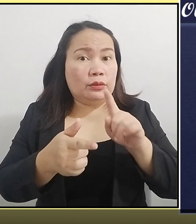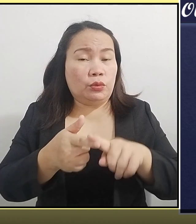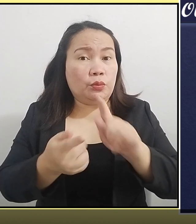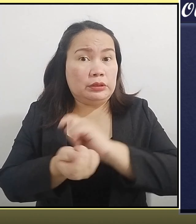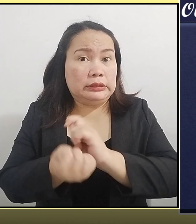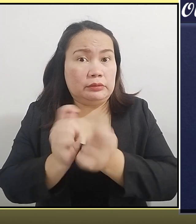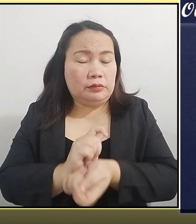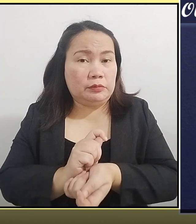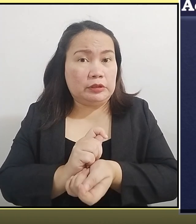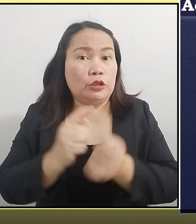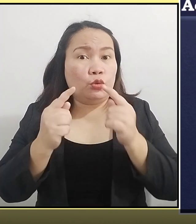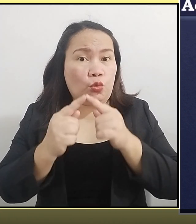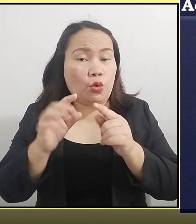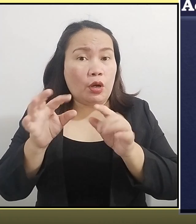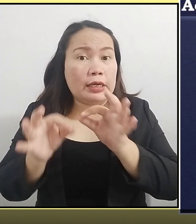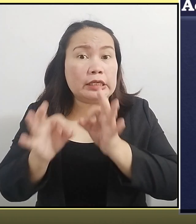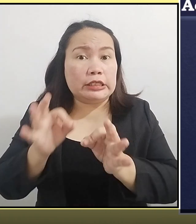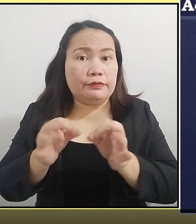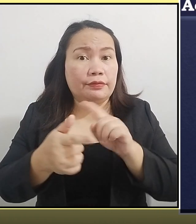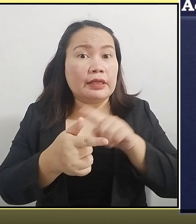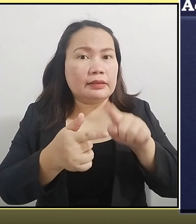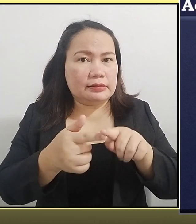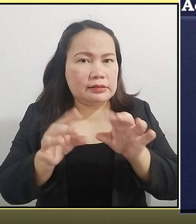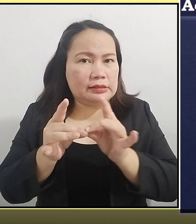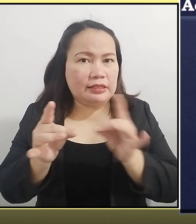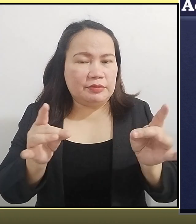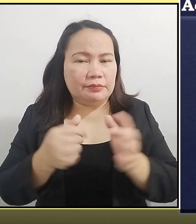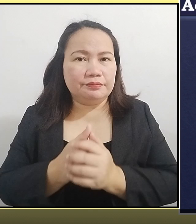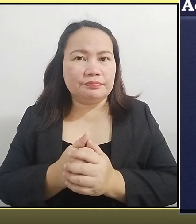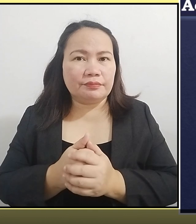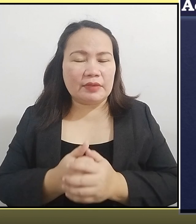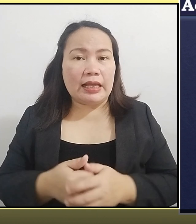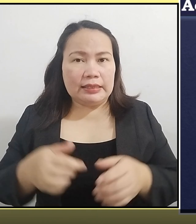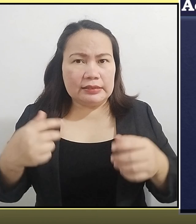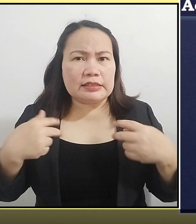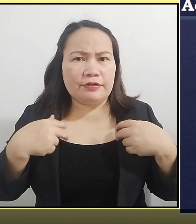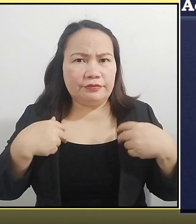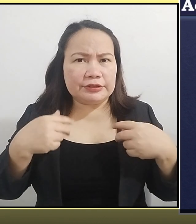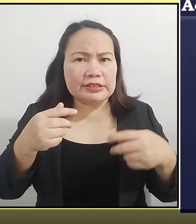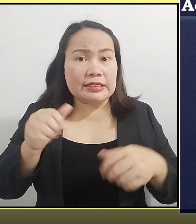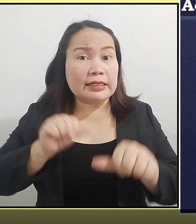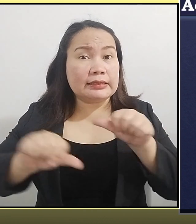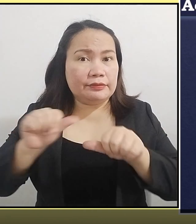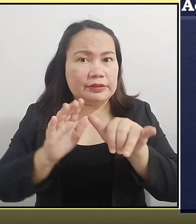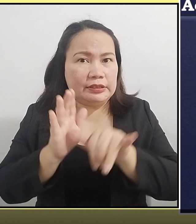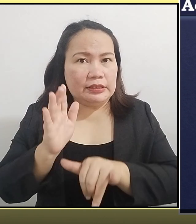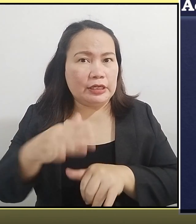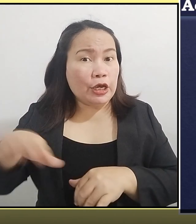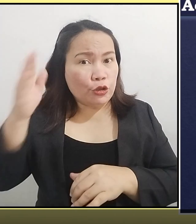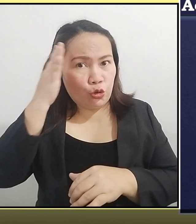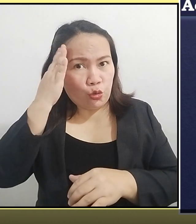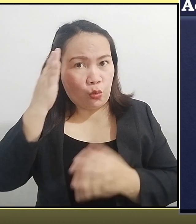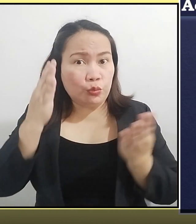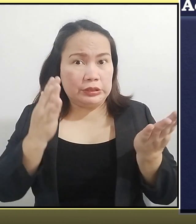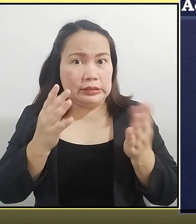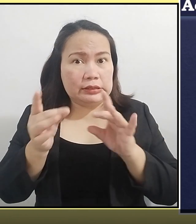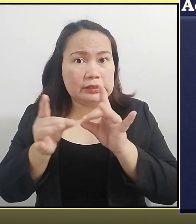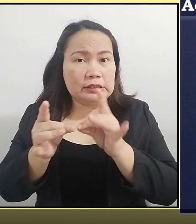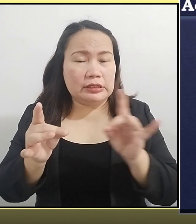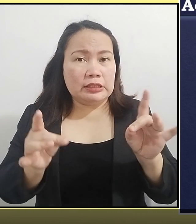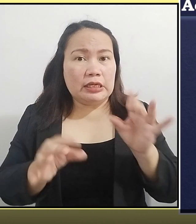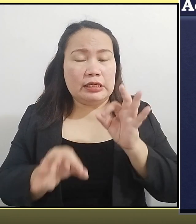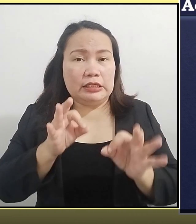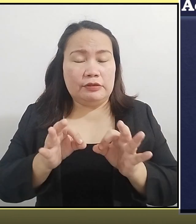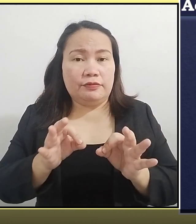if-then statement. So let's have first an activity. Determine whether a given statement is written in